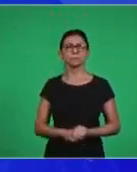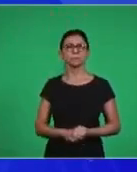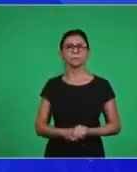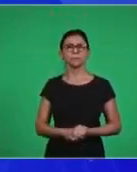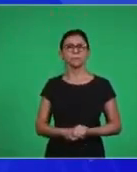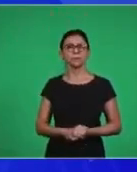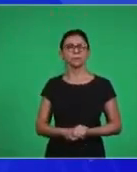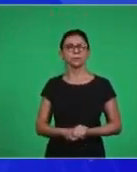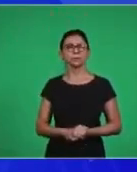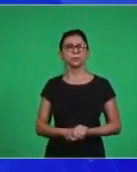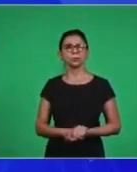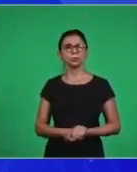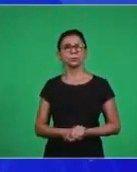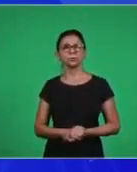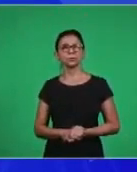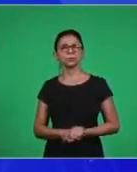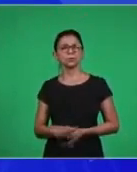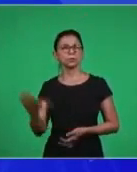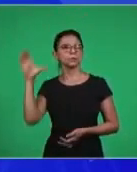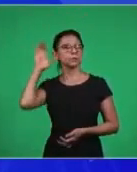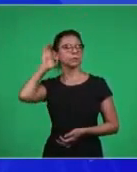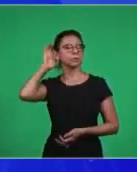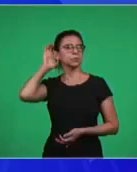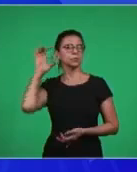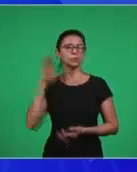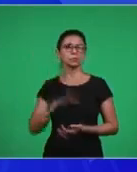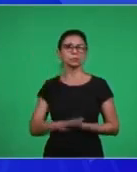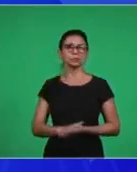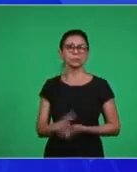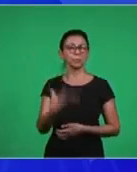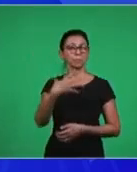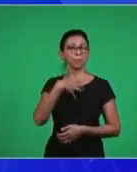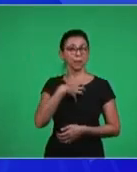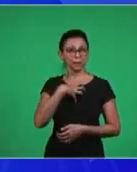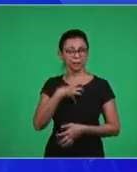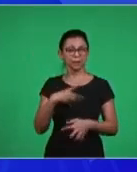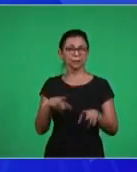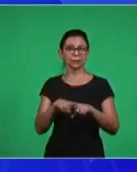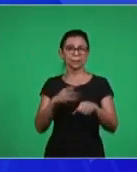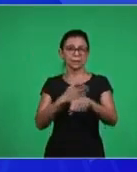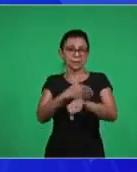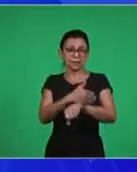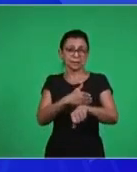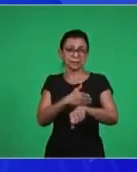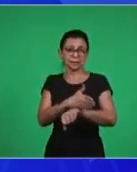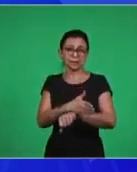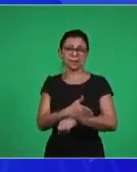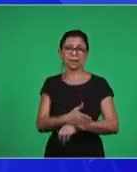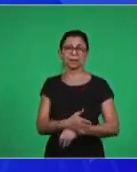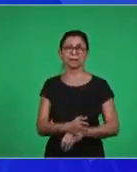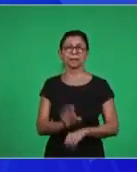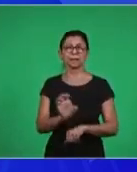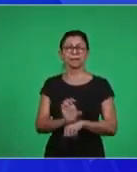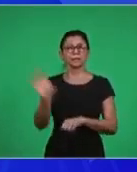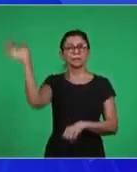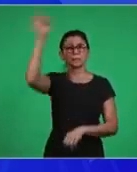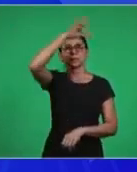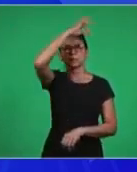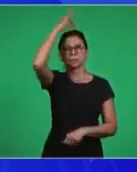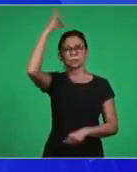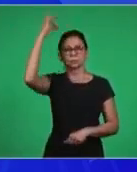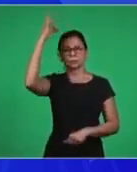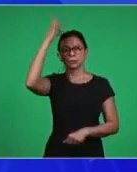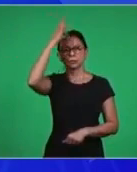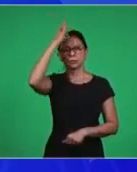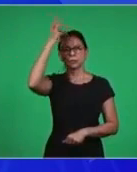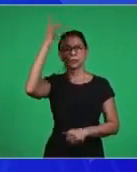Araguaia, in Mato Grosso. Ilhéus, Bahia. In the Serra Espírito Santo. Ariquemes, in the